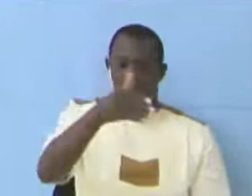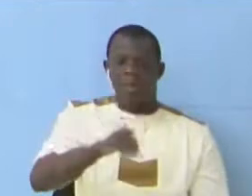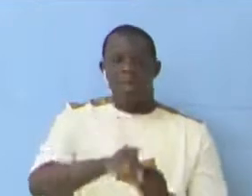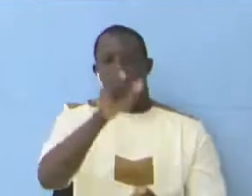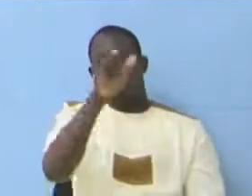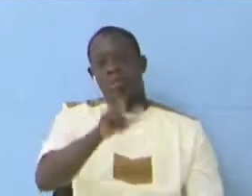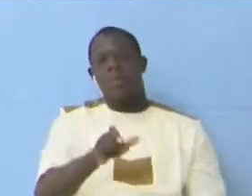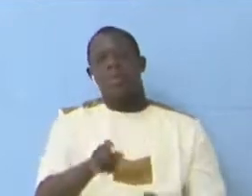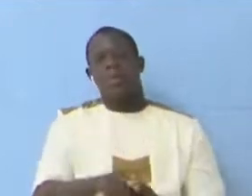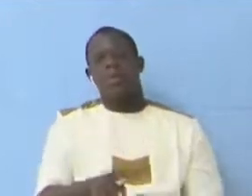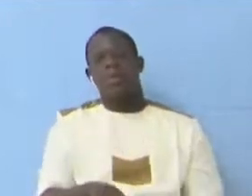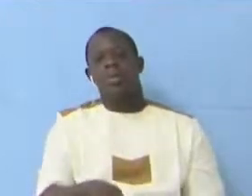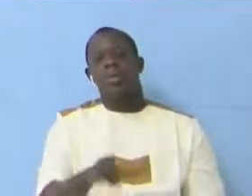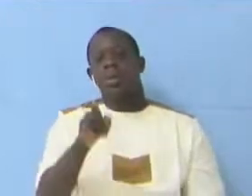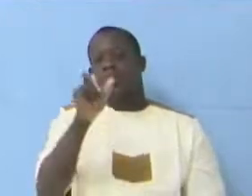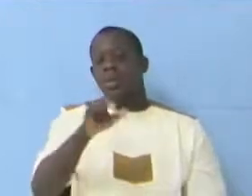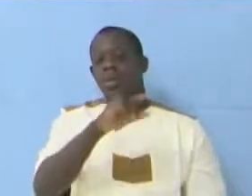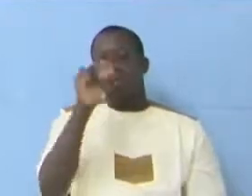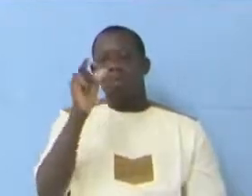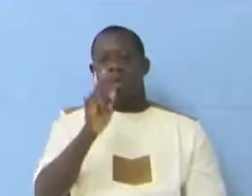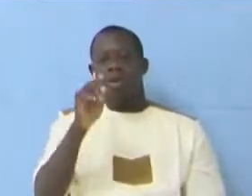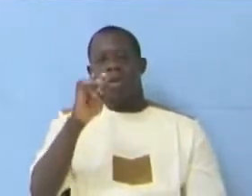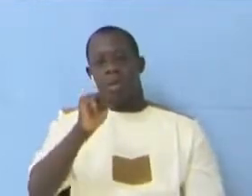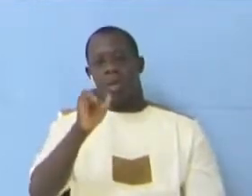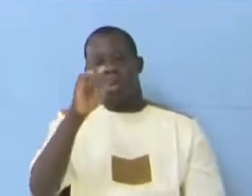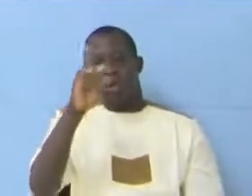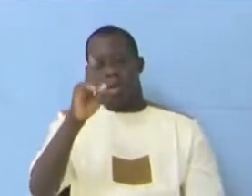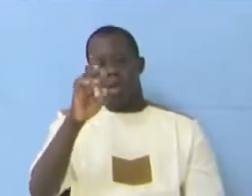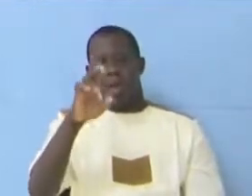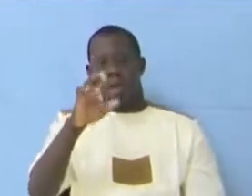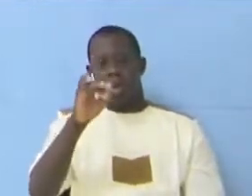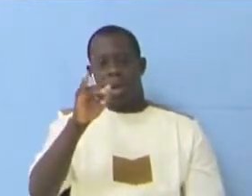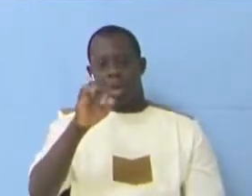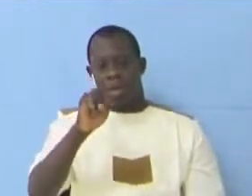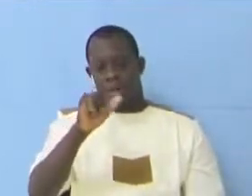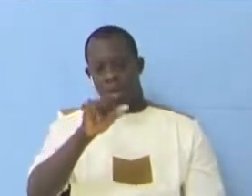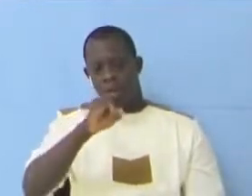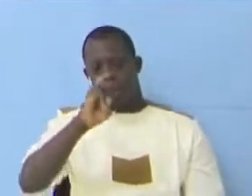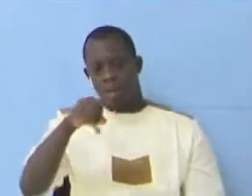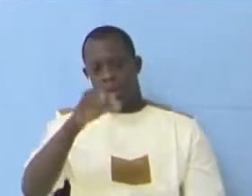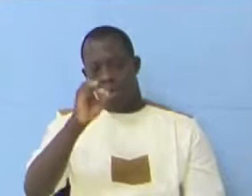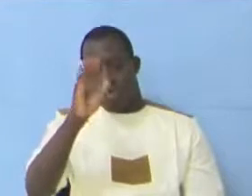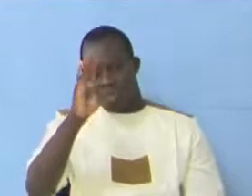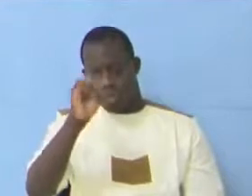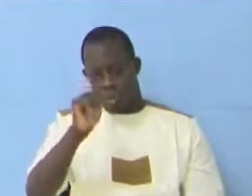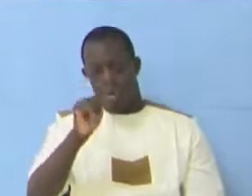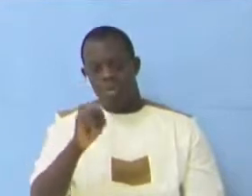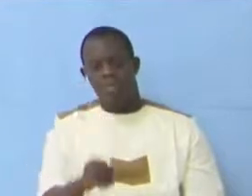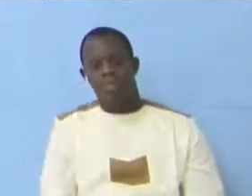what's his official name? Idrissa Diop, sorry. Idrissa Diop nag la tudd.